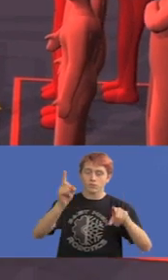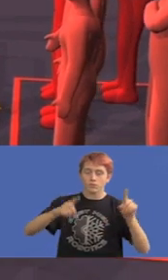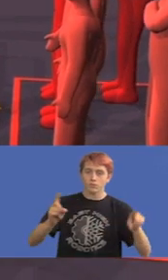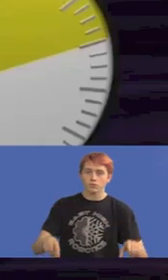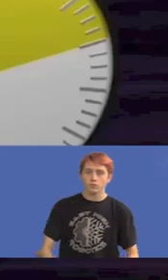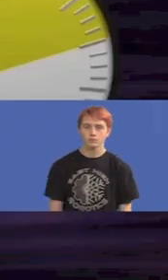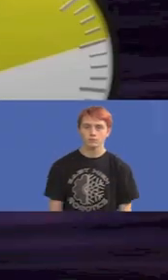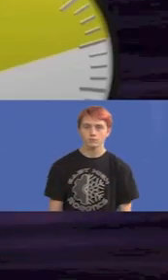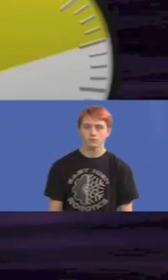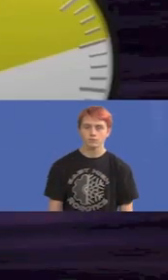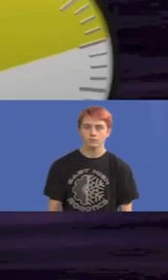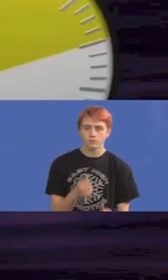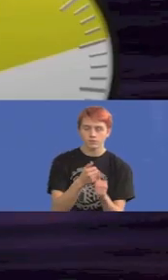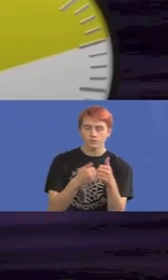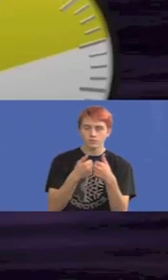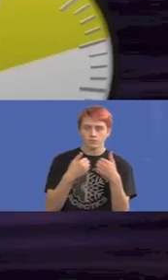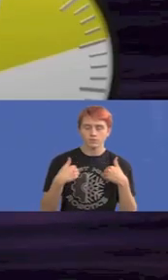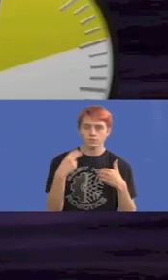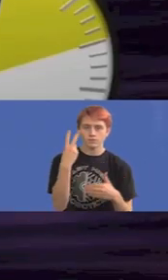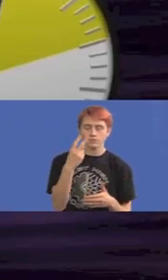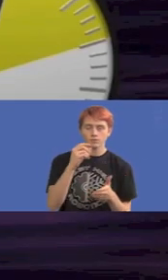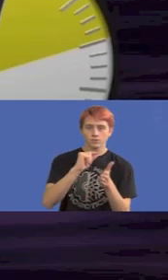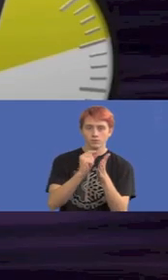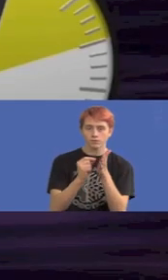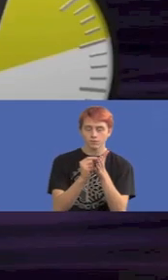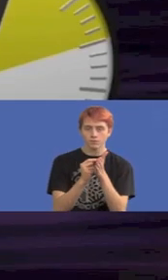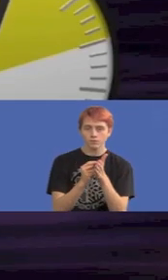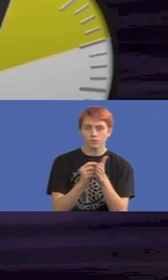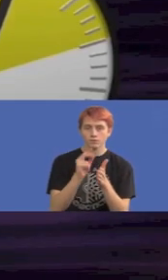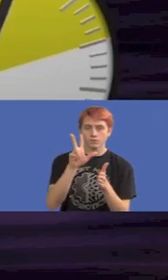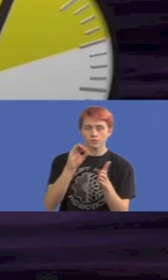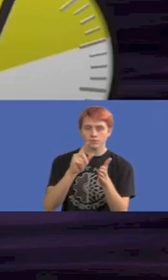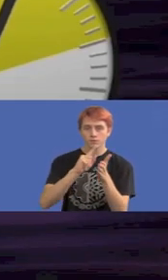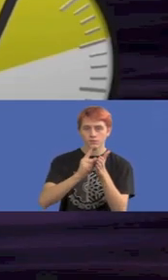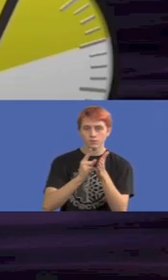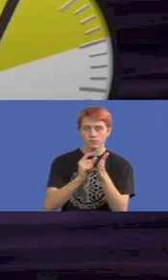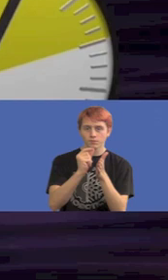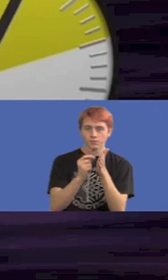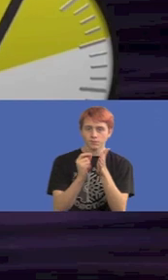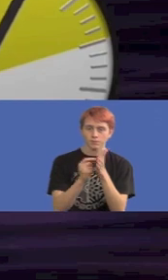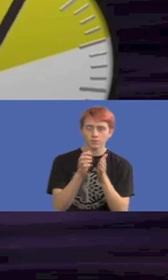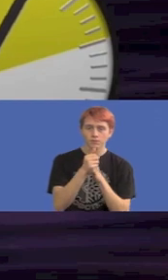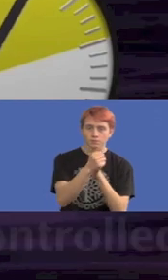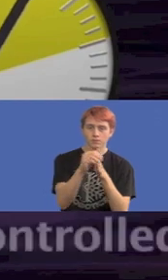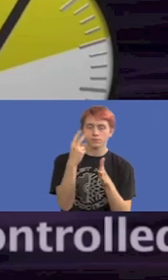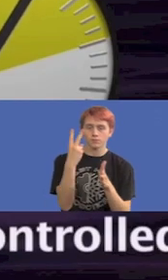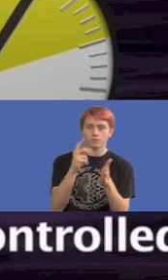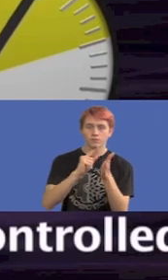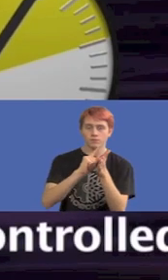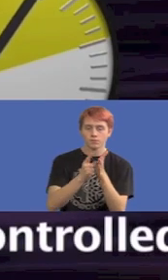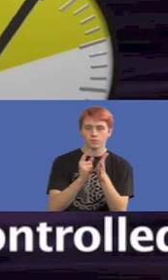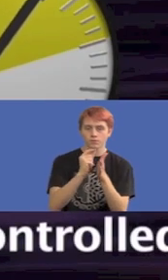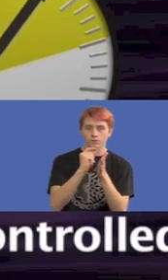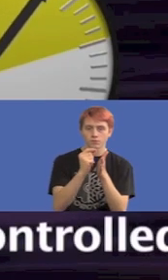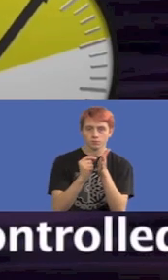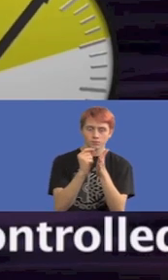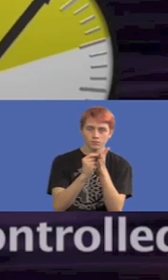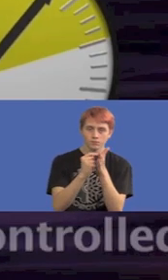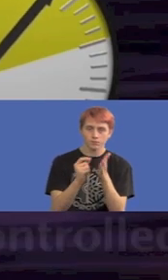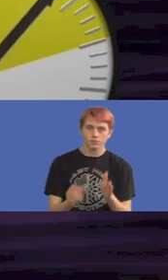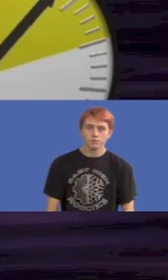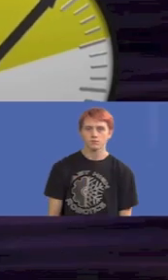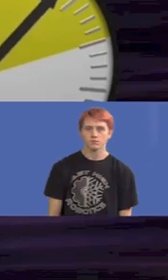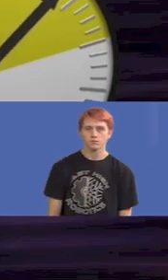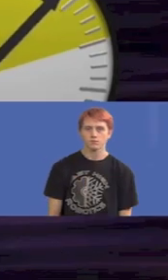pegs. Each match has two periods, a 30-second autonomous period immediately followed by a 2-minute driver controlled